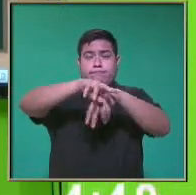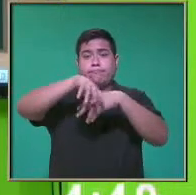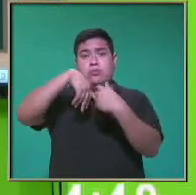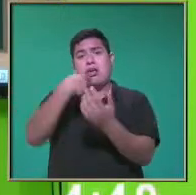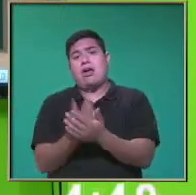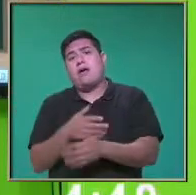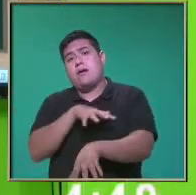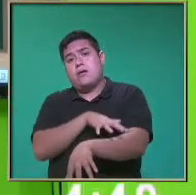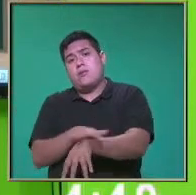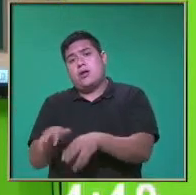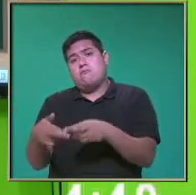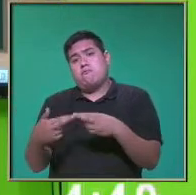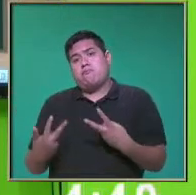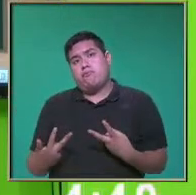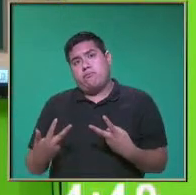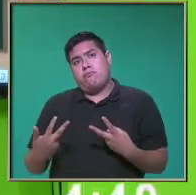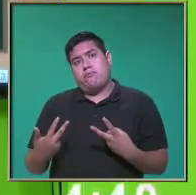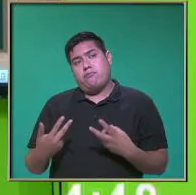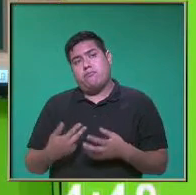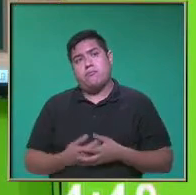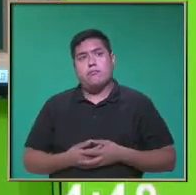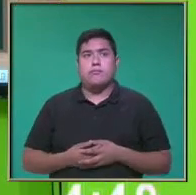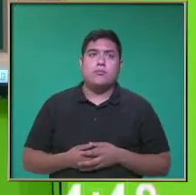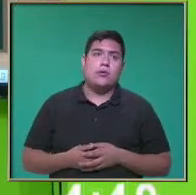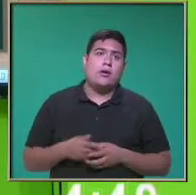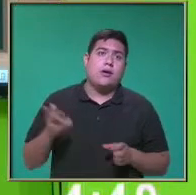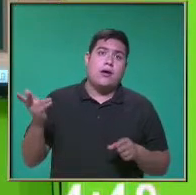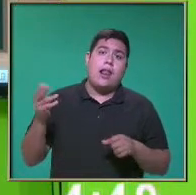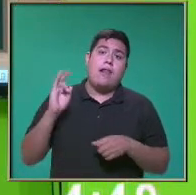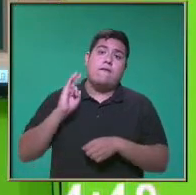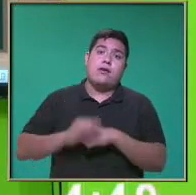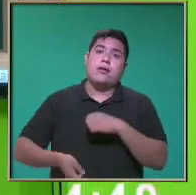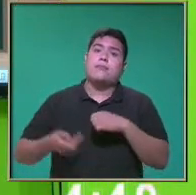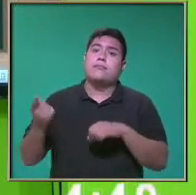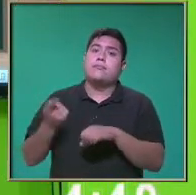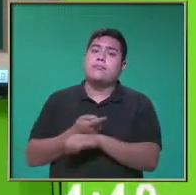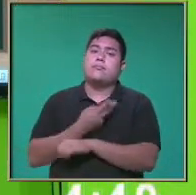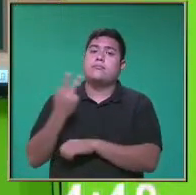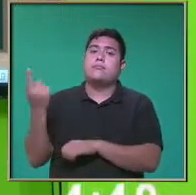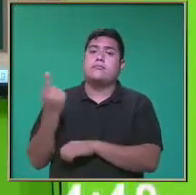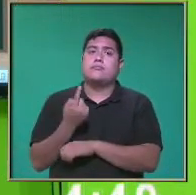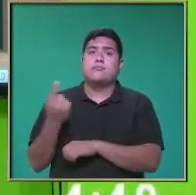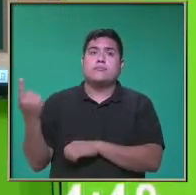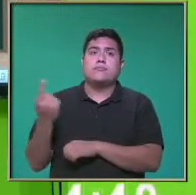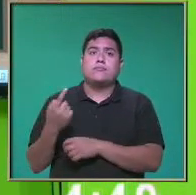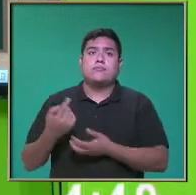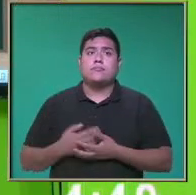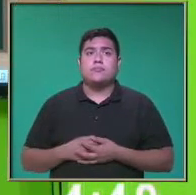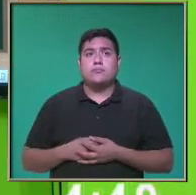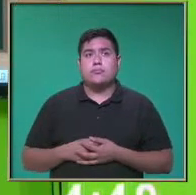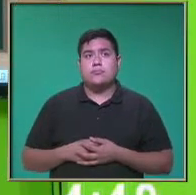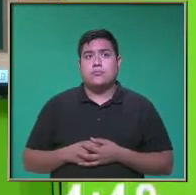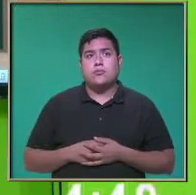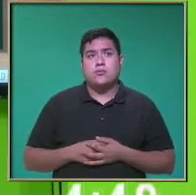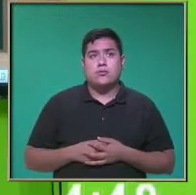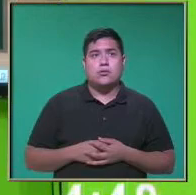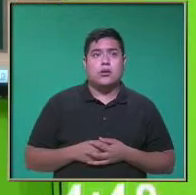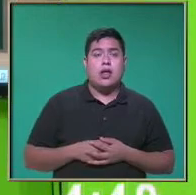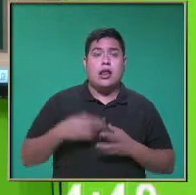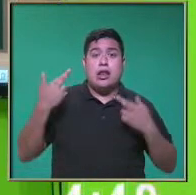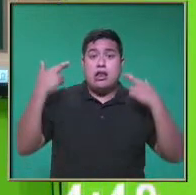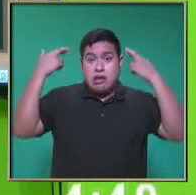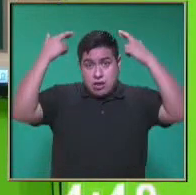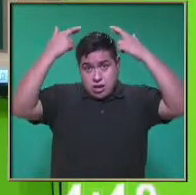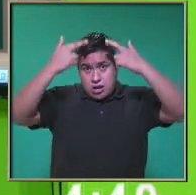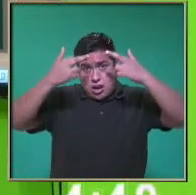se quiebra la pierna. And what happens at the end? ¿Qué sucede al final de estas imágenes? The last one is when the emperor